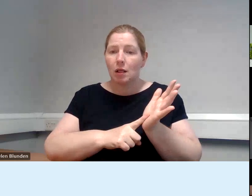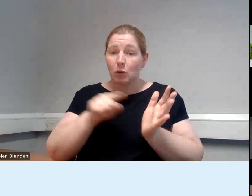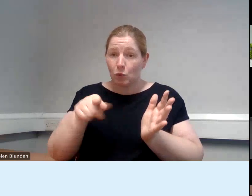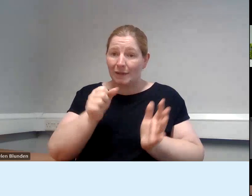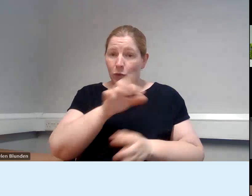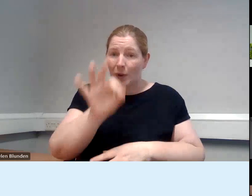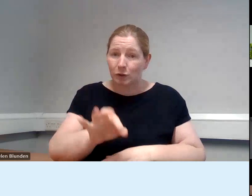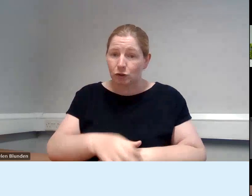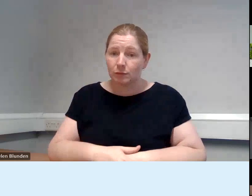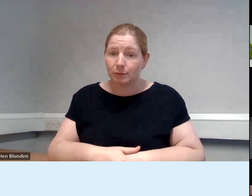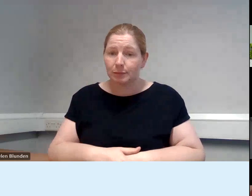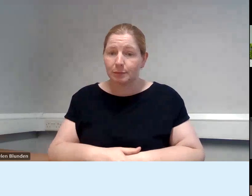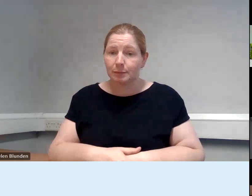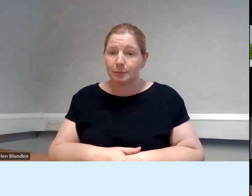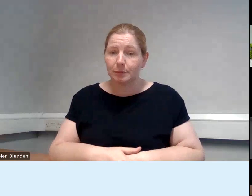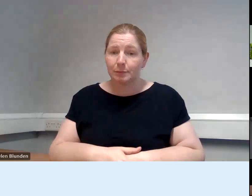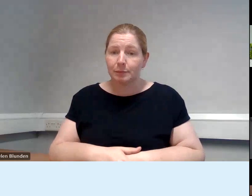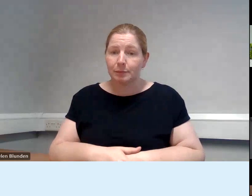question?